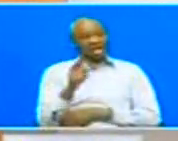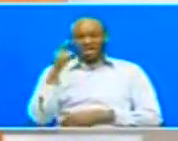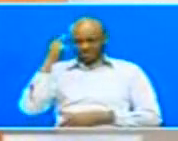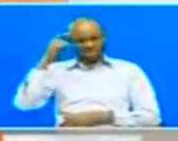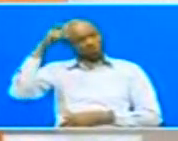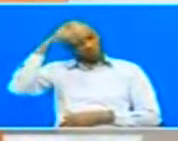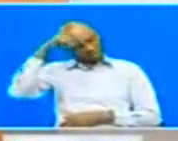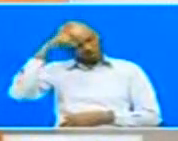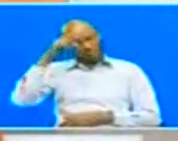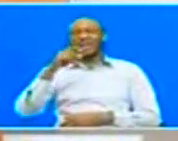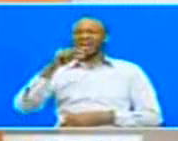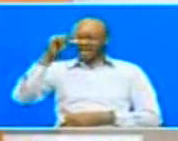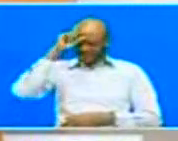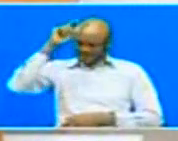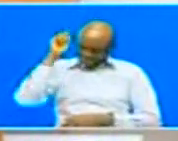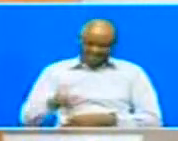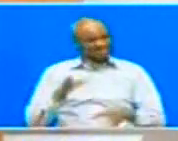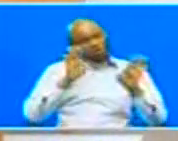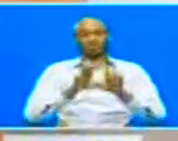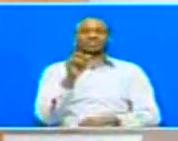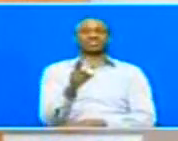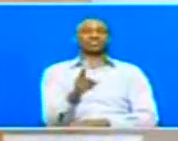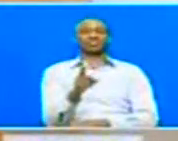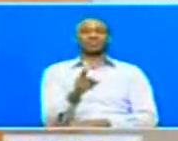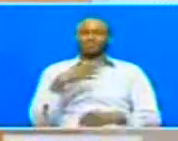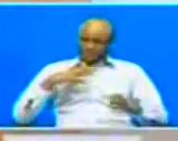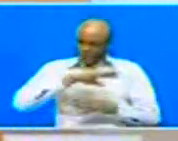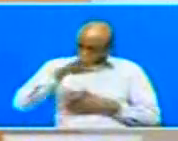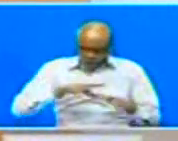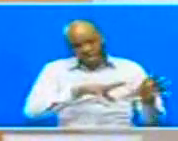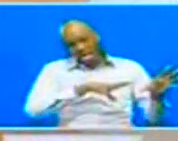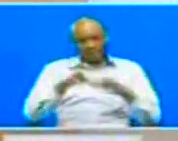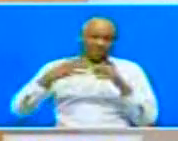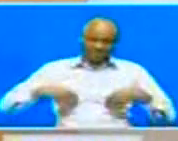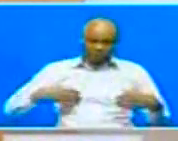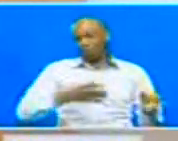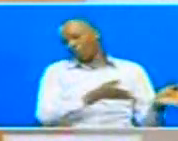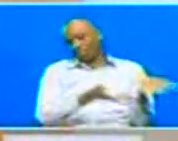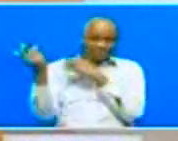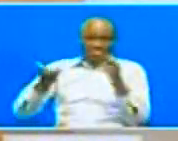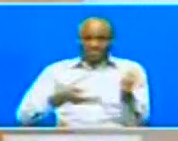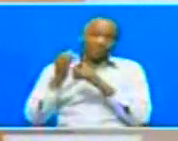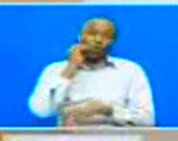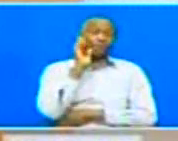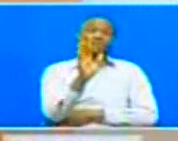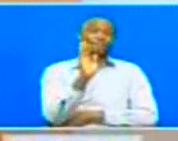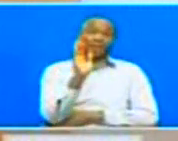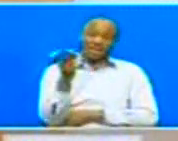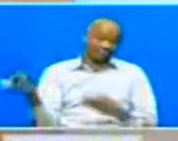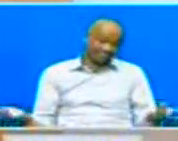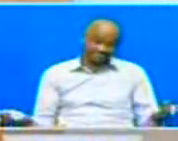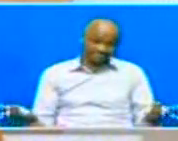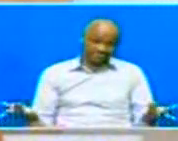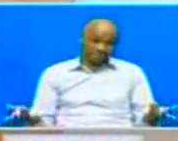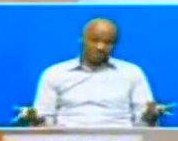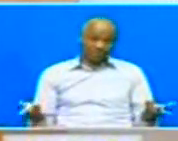prudent for the government to urgently close the camp, repatriate the refugees back into Somalia, because it's not like they don't have anywhere to go.